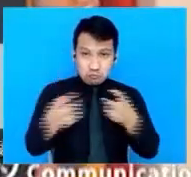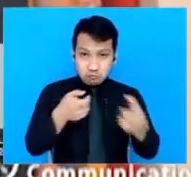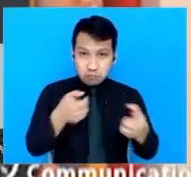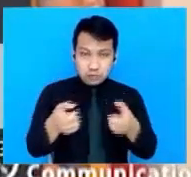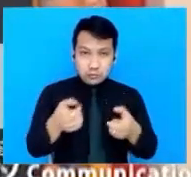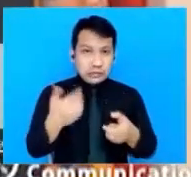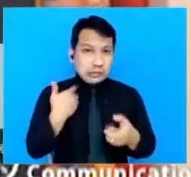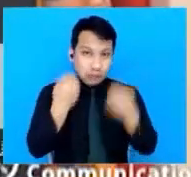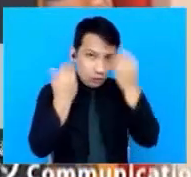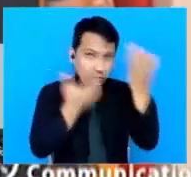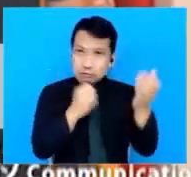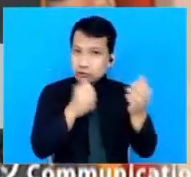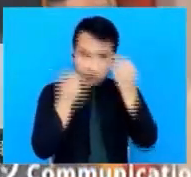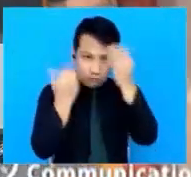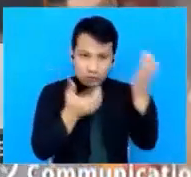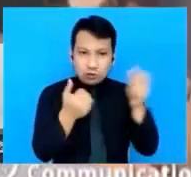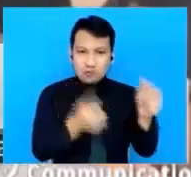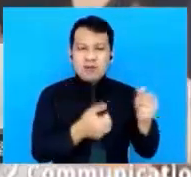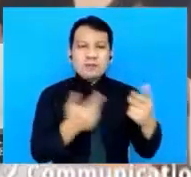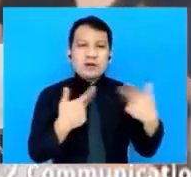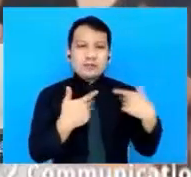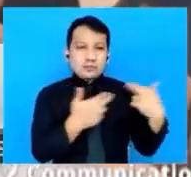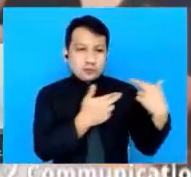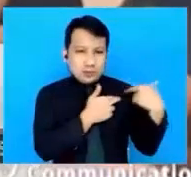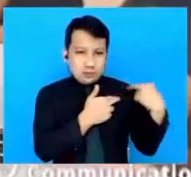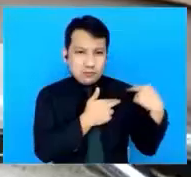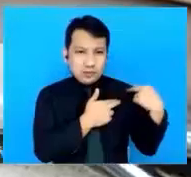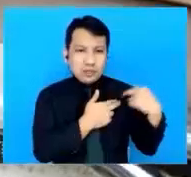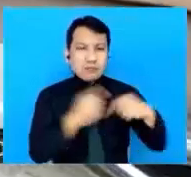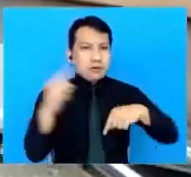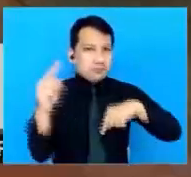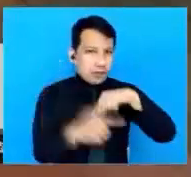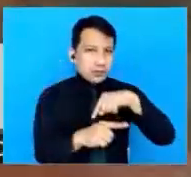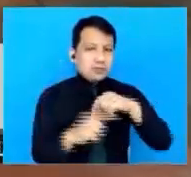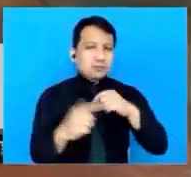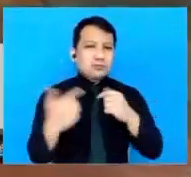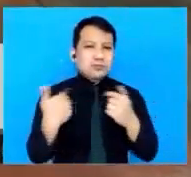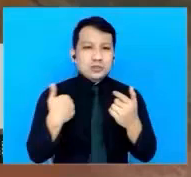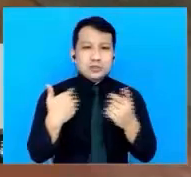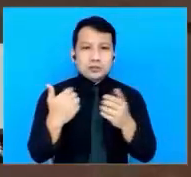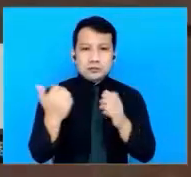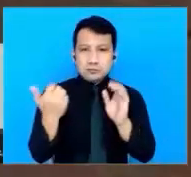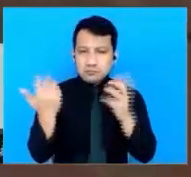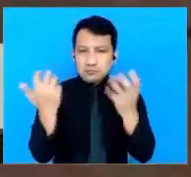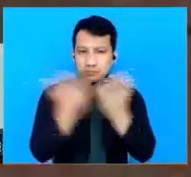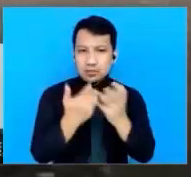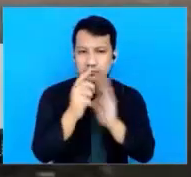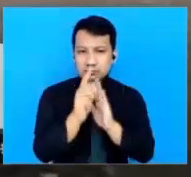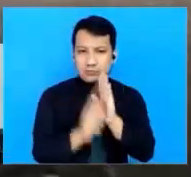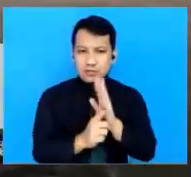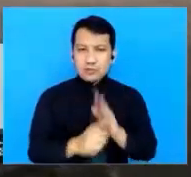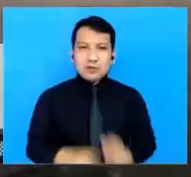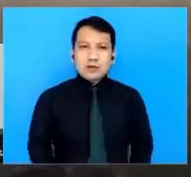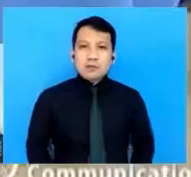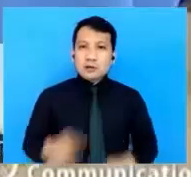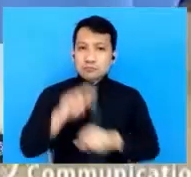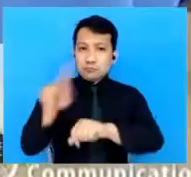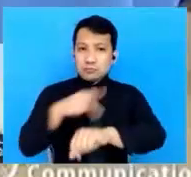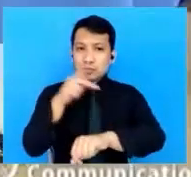made accountable before our laws. Pero giit ng Pangulo, the Philippines seeks